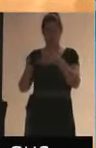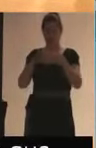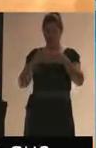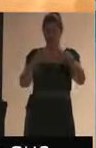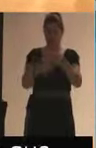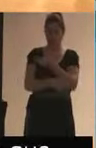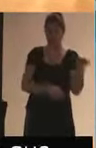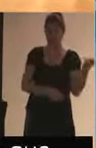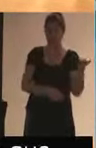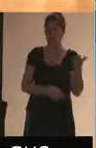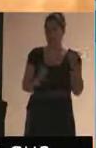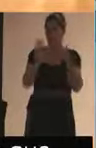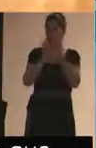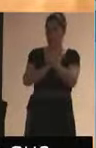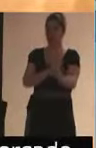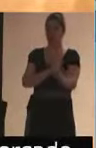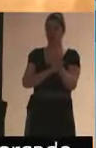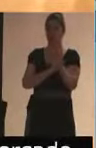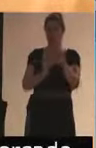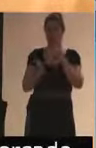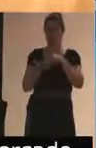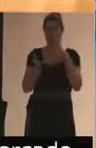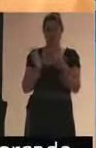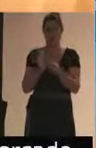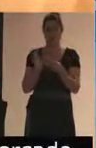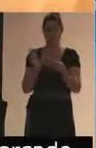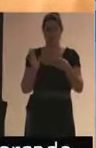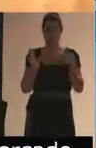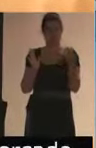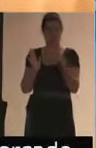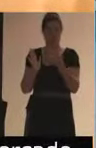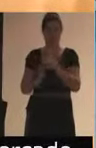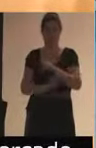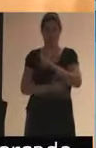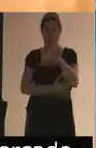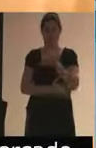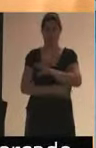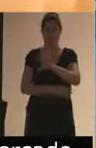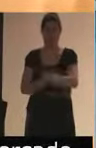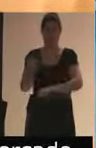but of course taking it to market will